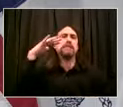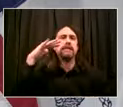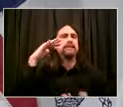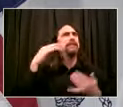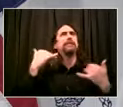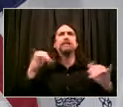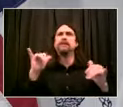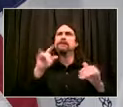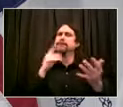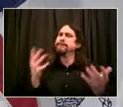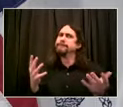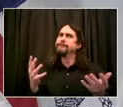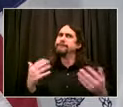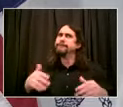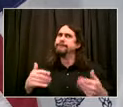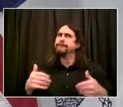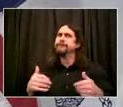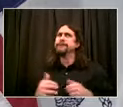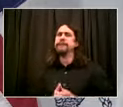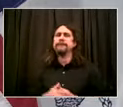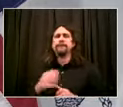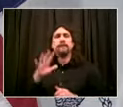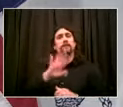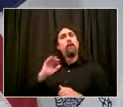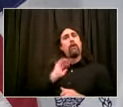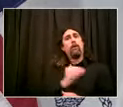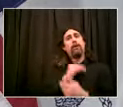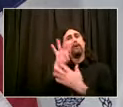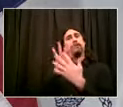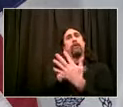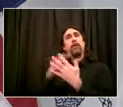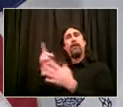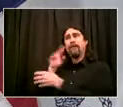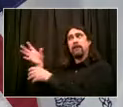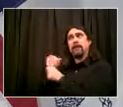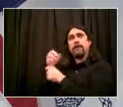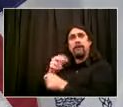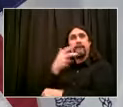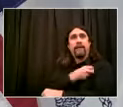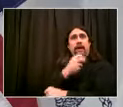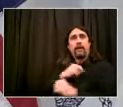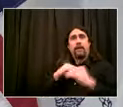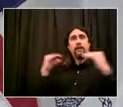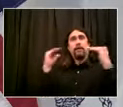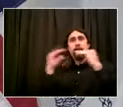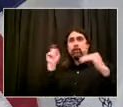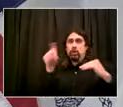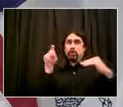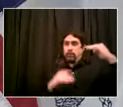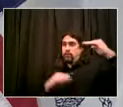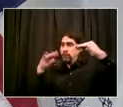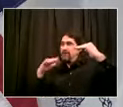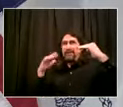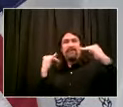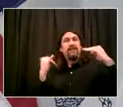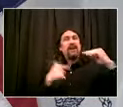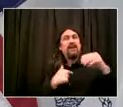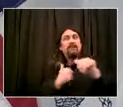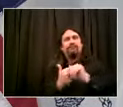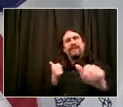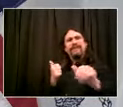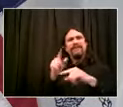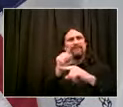vaccinated by June, because we still have the ability and the capacity to do it. And the Johnson & Johnson vaccine is coming, which is 1 dose only.